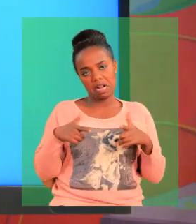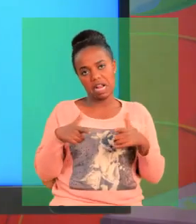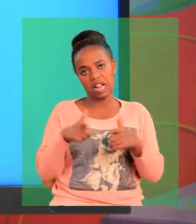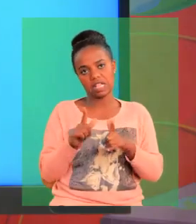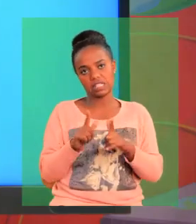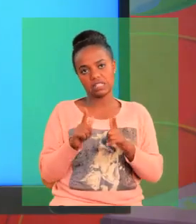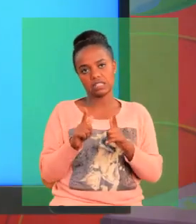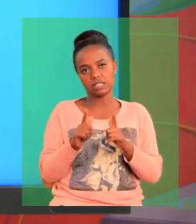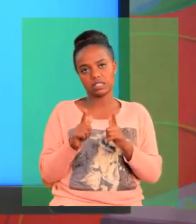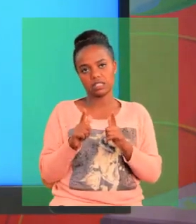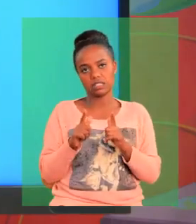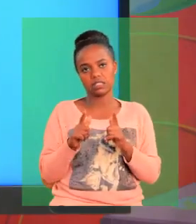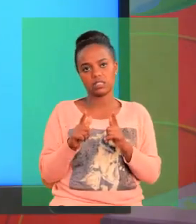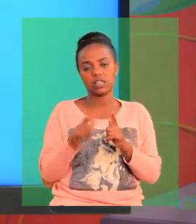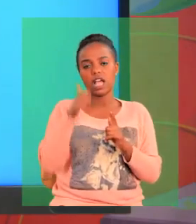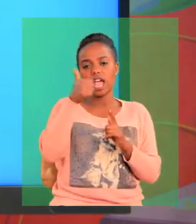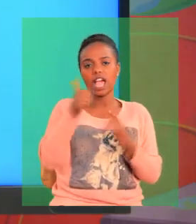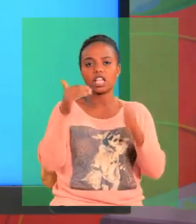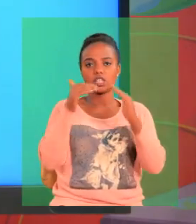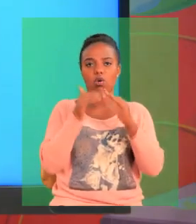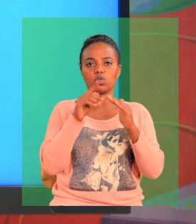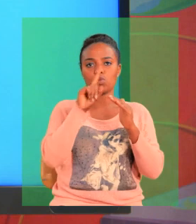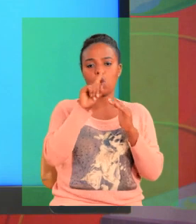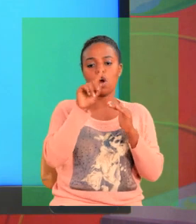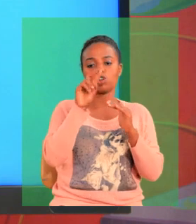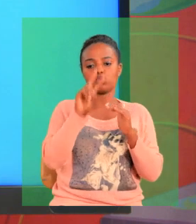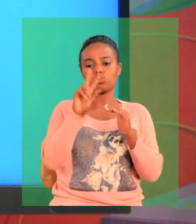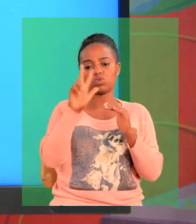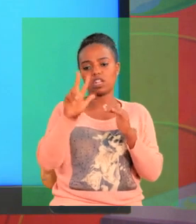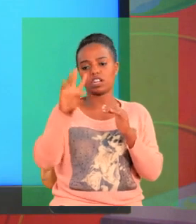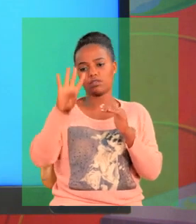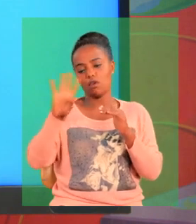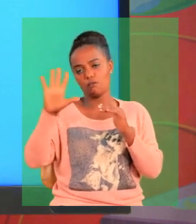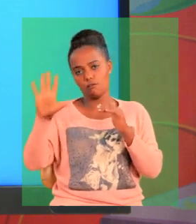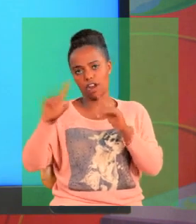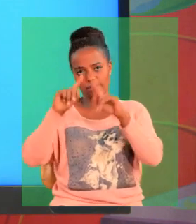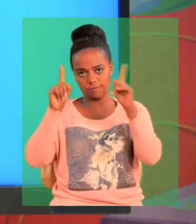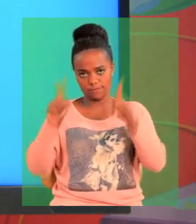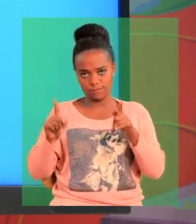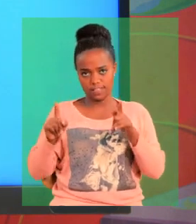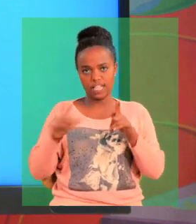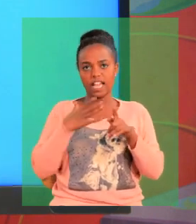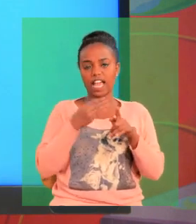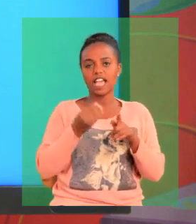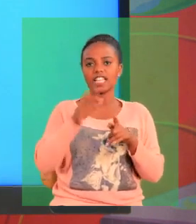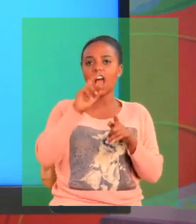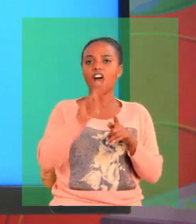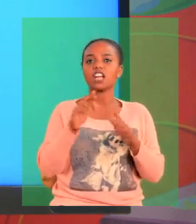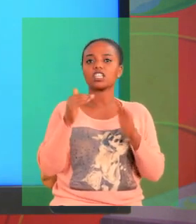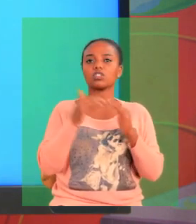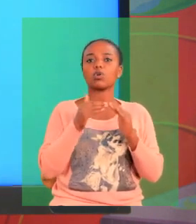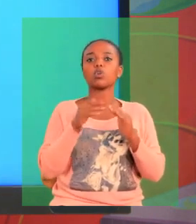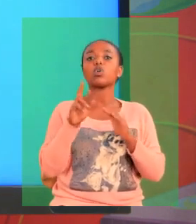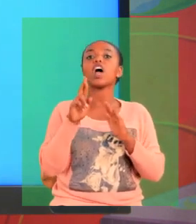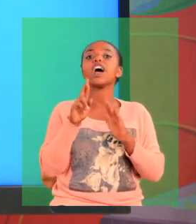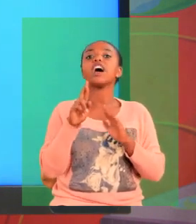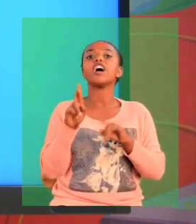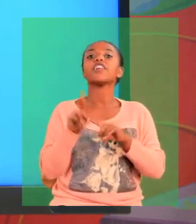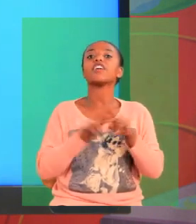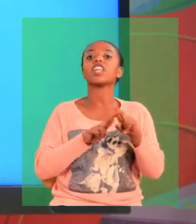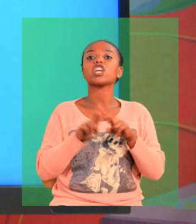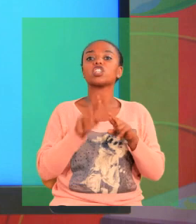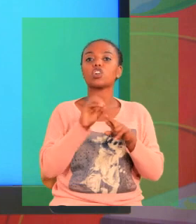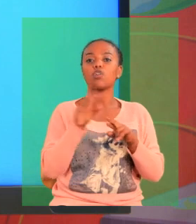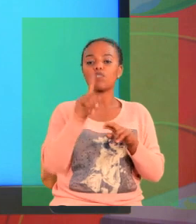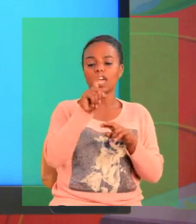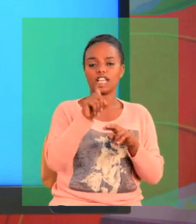Let A is this 1, 2, 3, 4, 5 and R is a relation